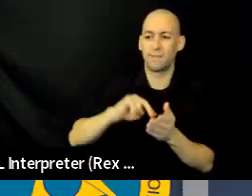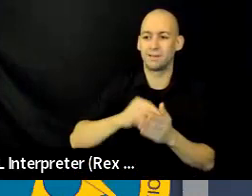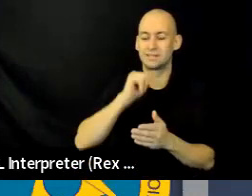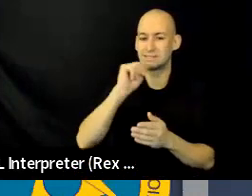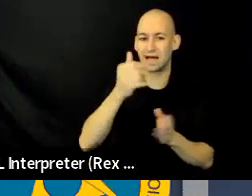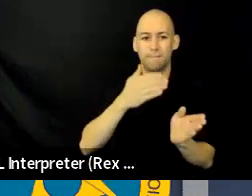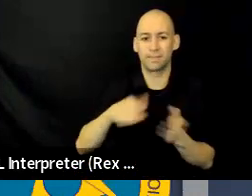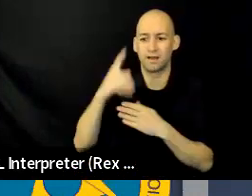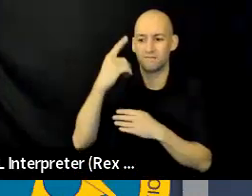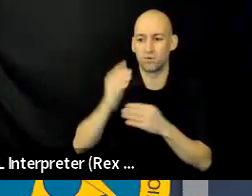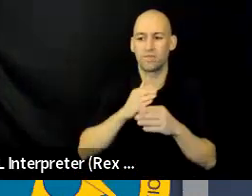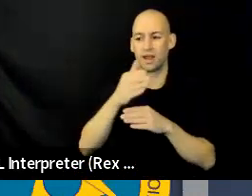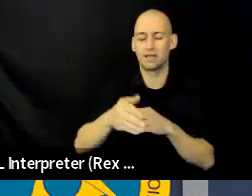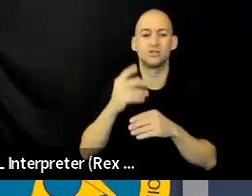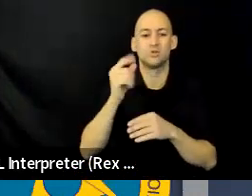years.